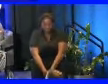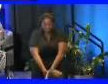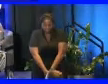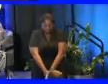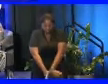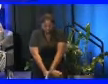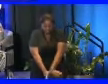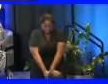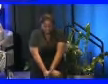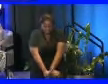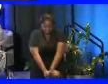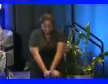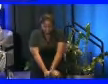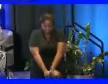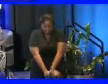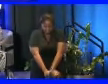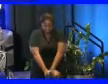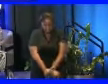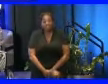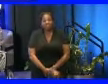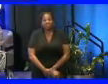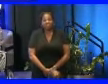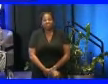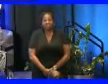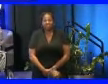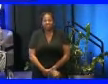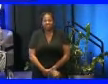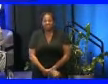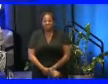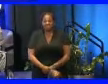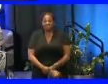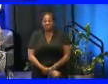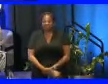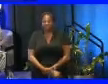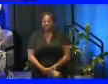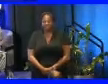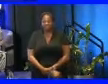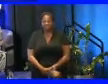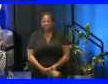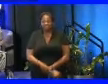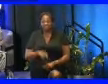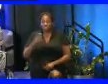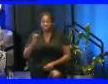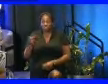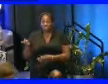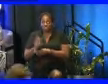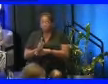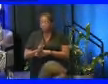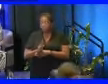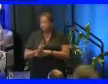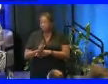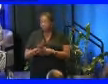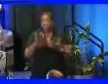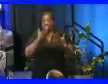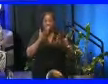Well, I think we're out of time and, but I just wanted to say before handing it, is Ryan coming up? Okay.